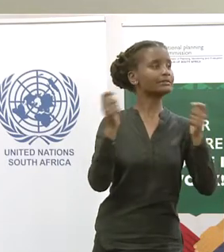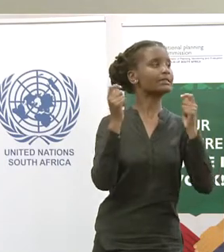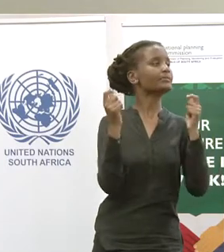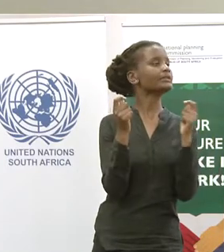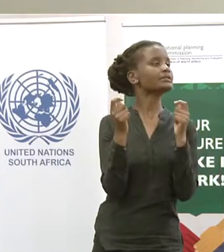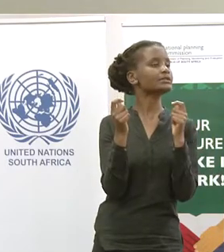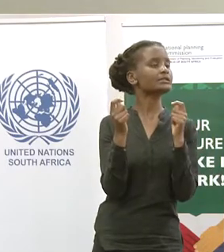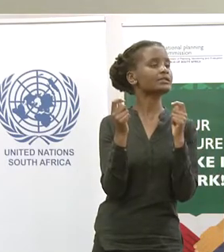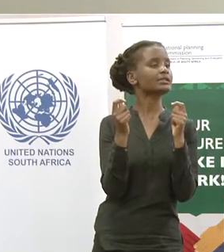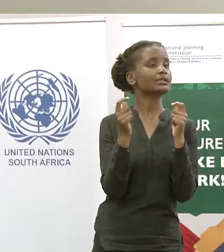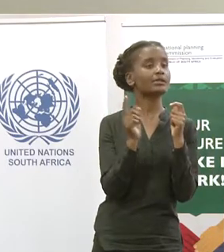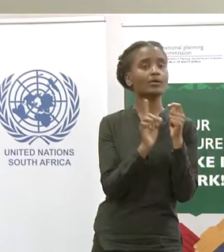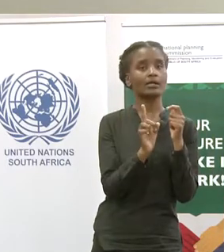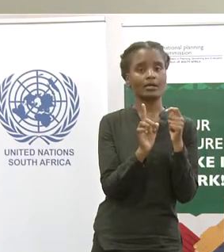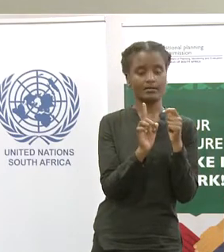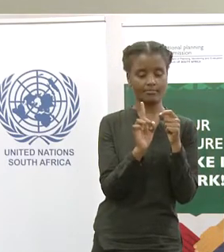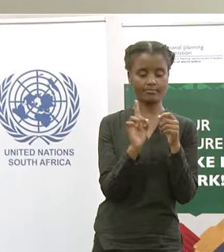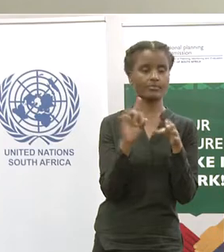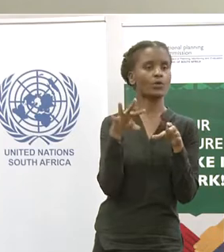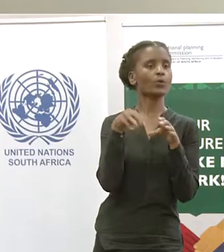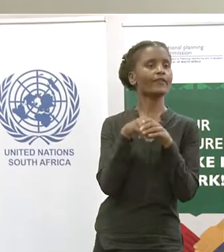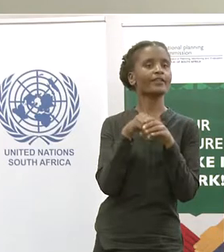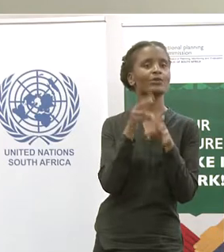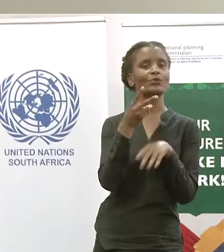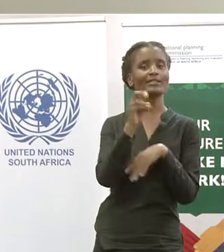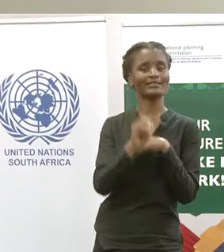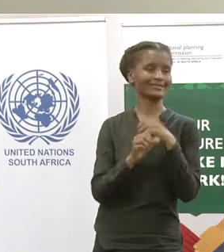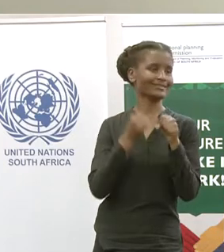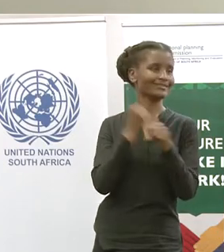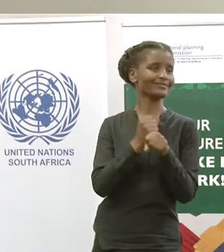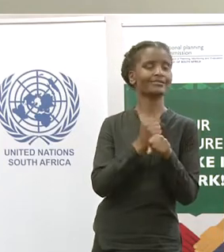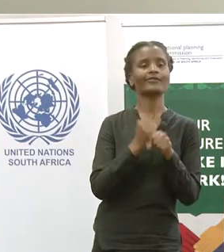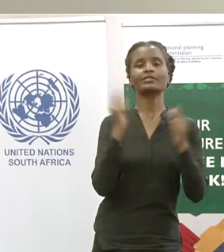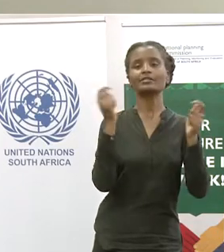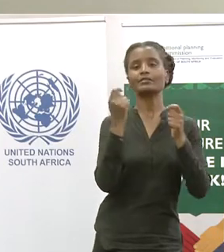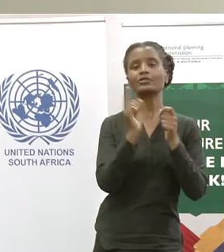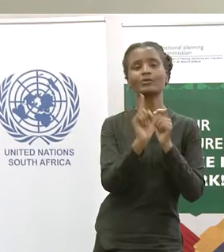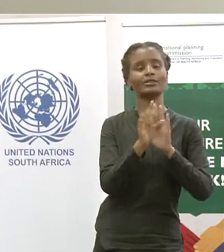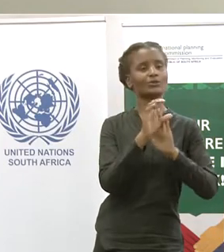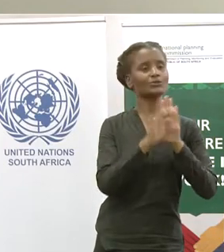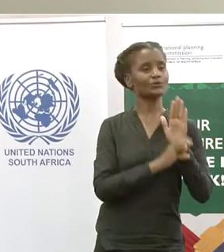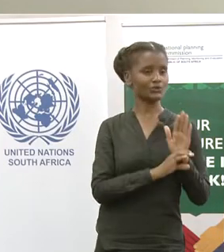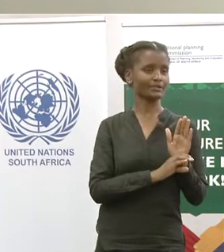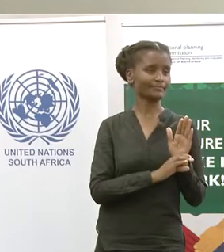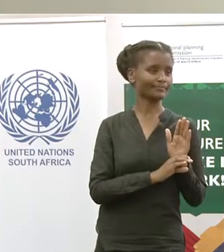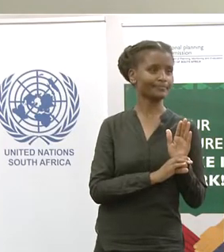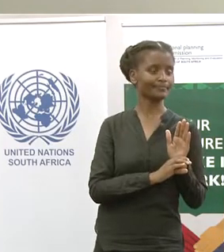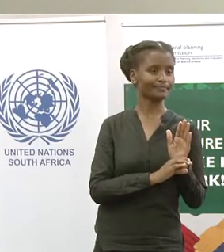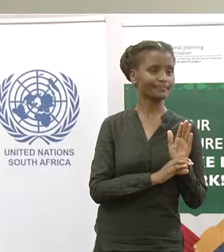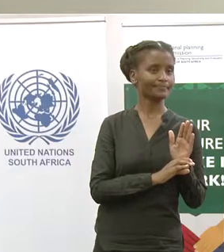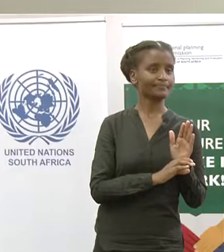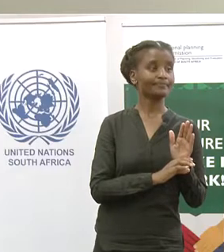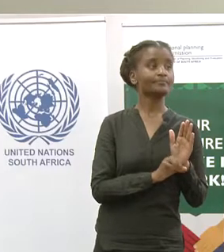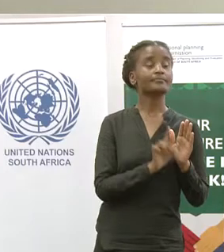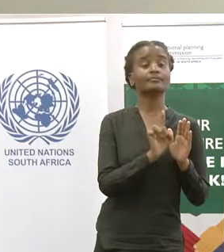in within the 20 years of the celebration of the Constitution. And this is very important from